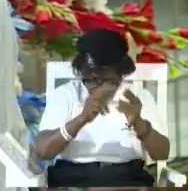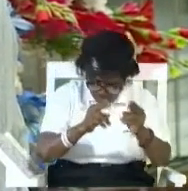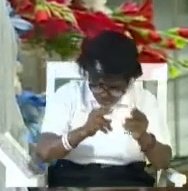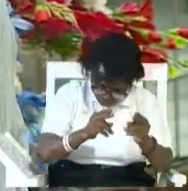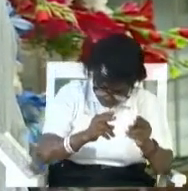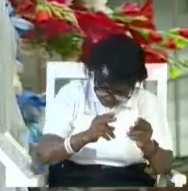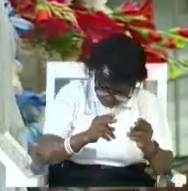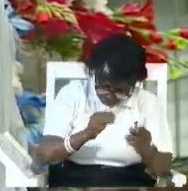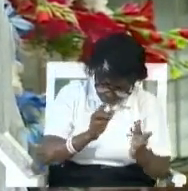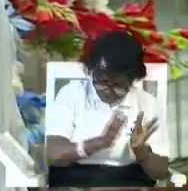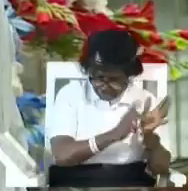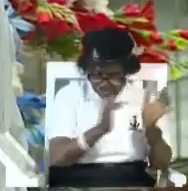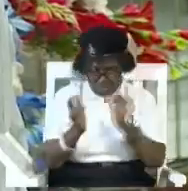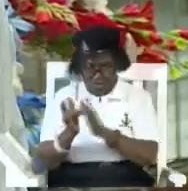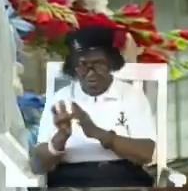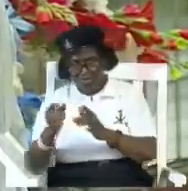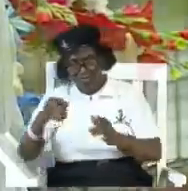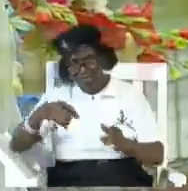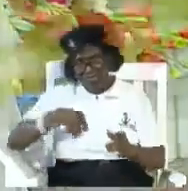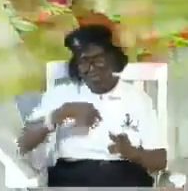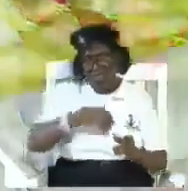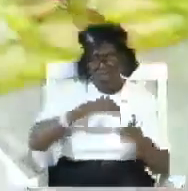honor.